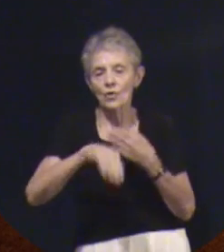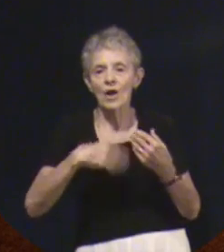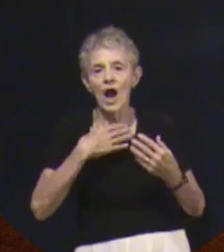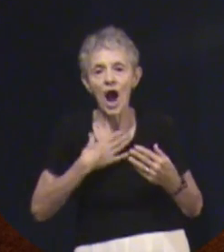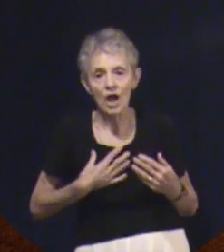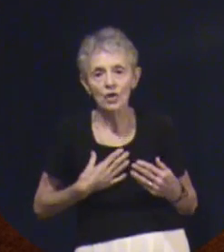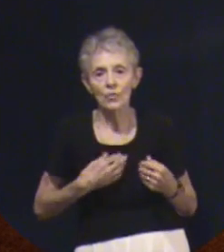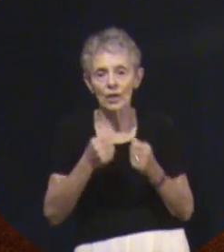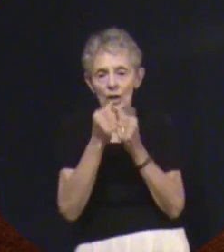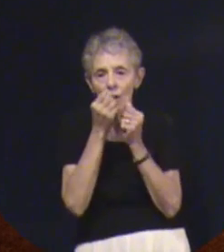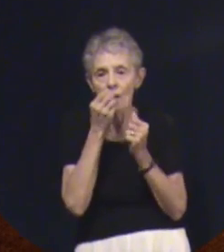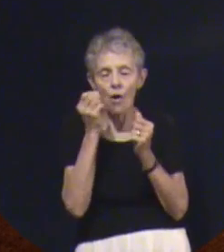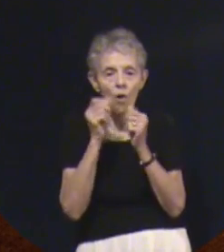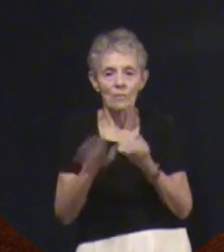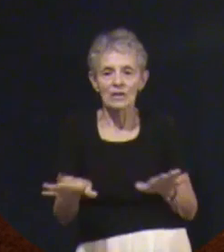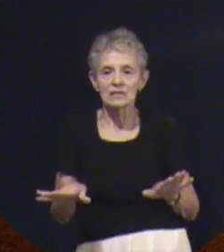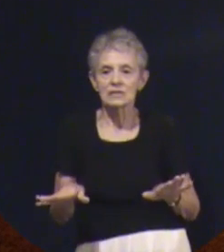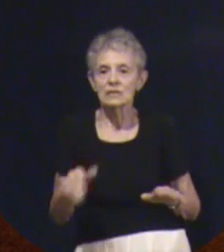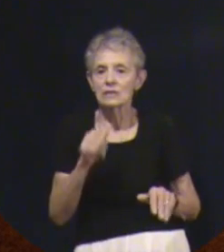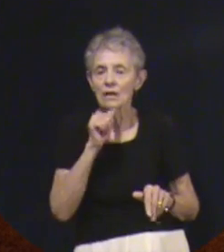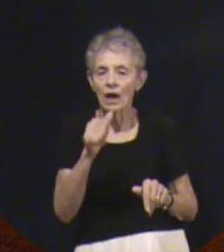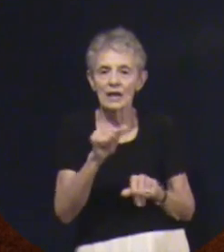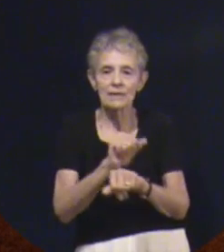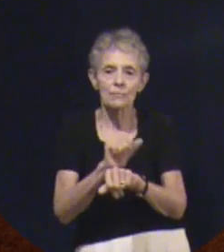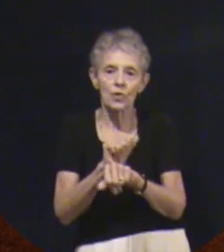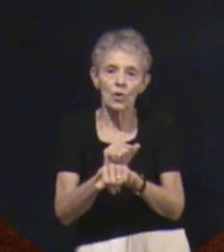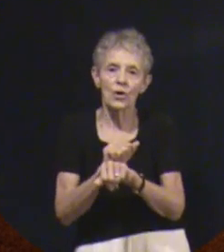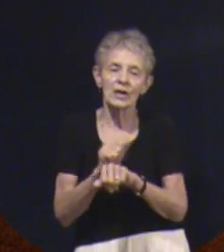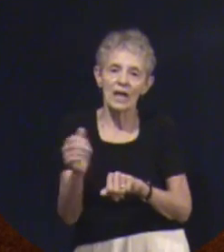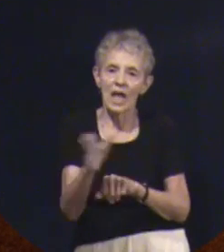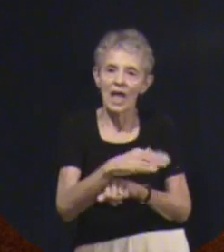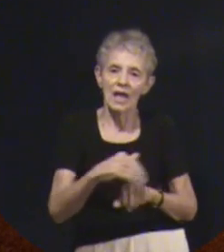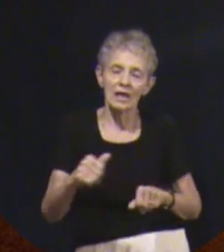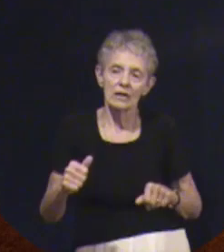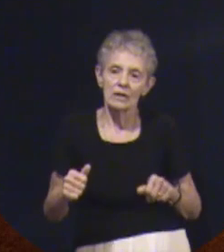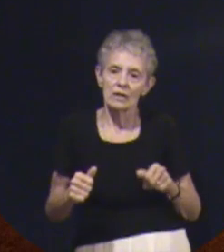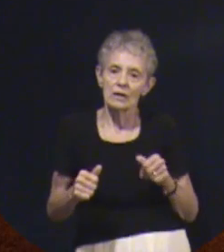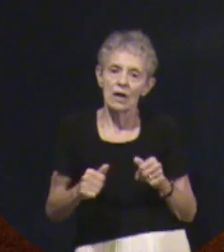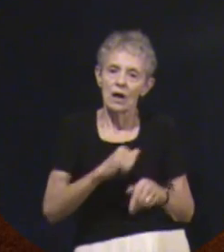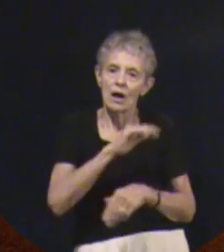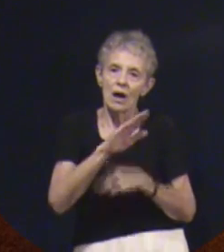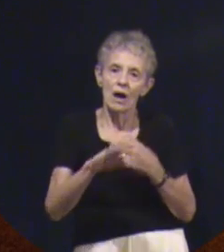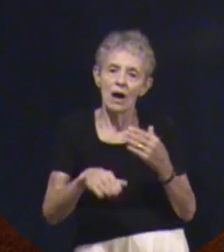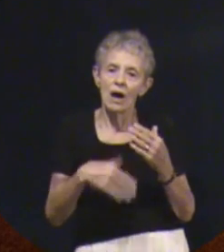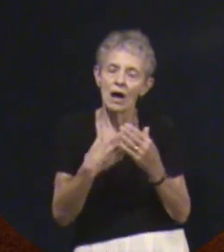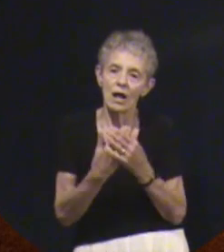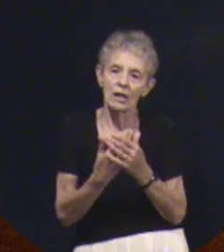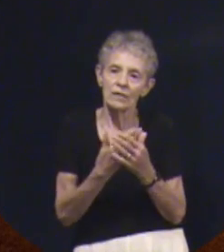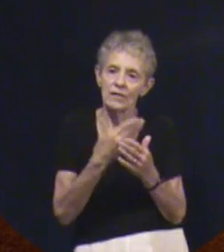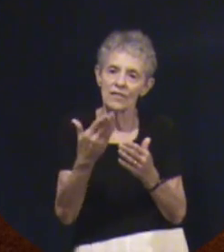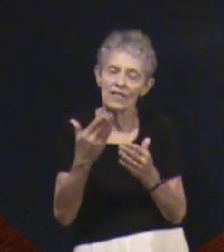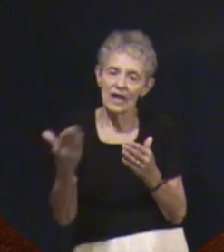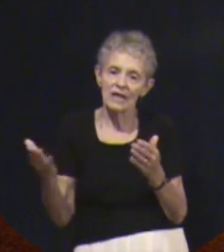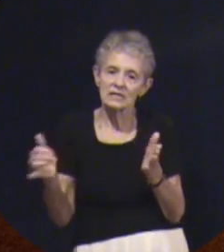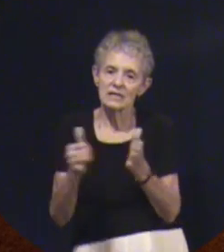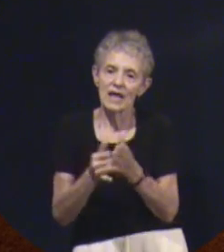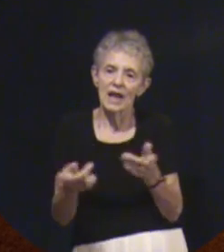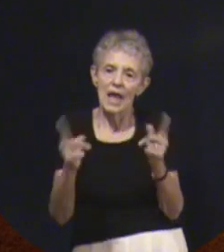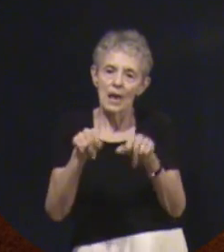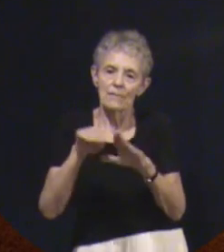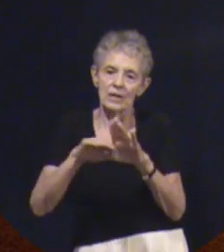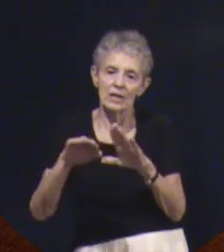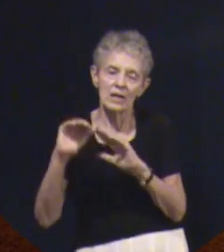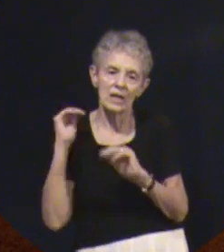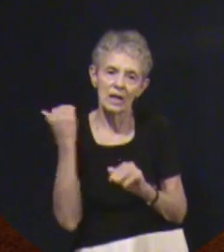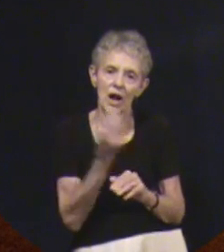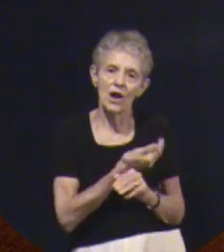homeless, unemployed, underemployed, and otherwise at the peripheries of our society, that they know